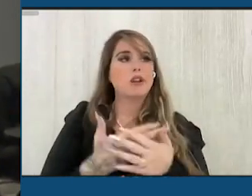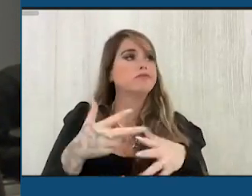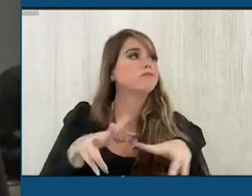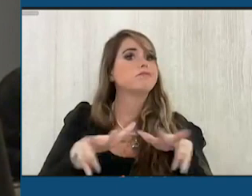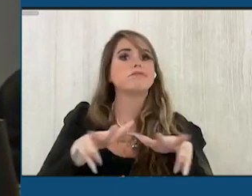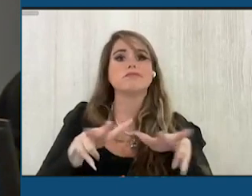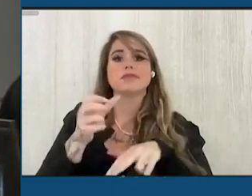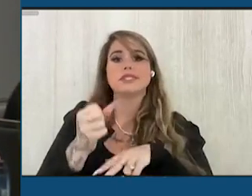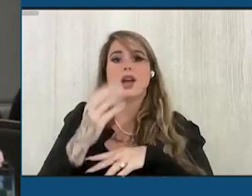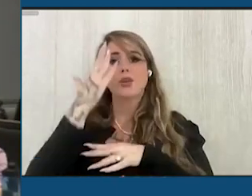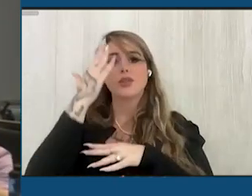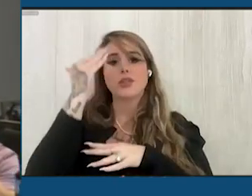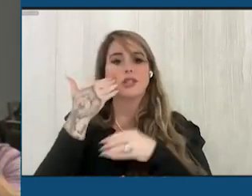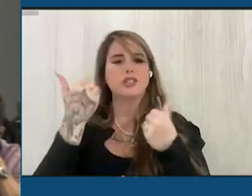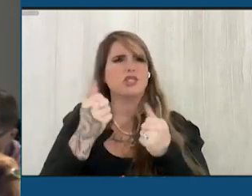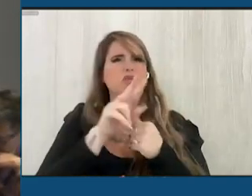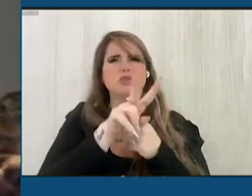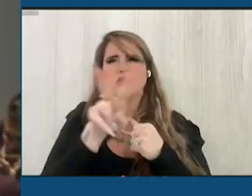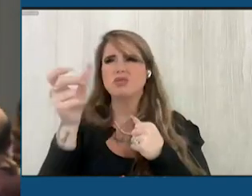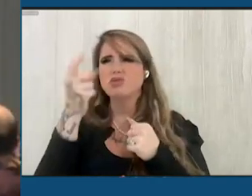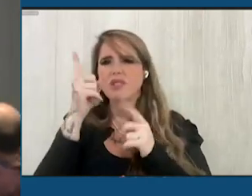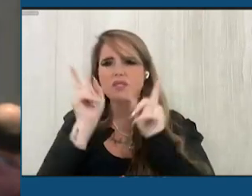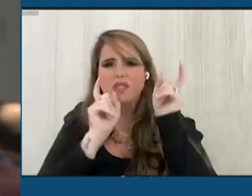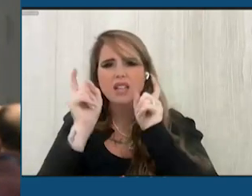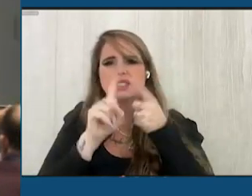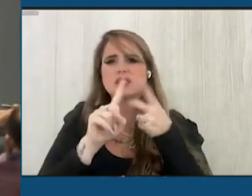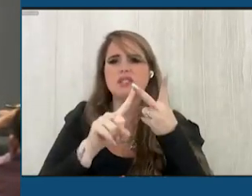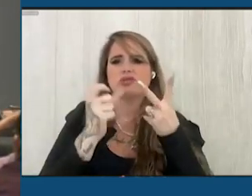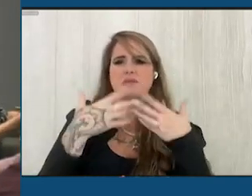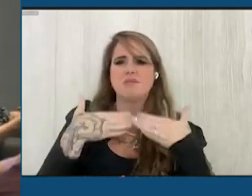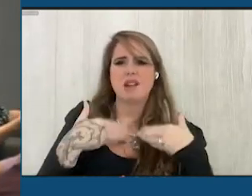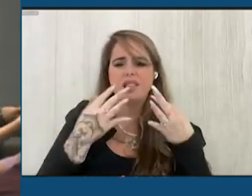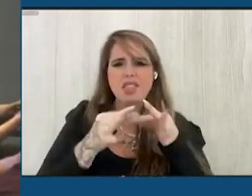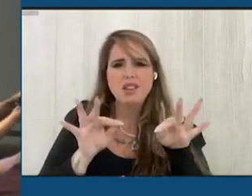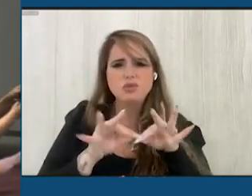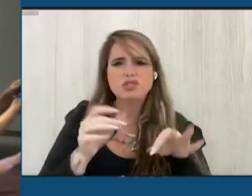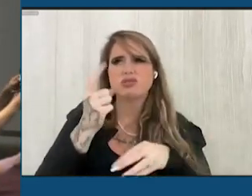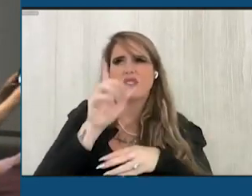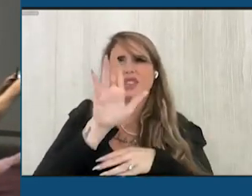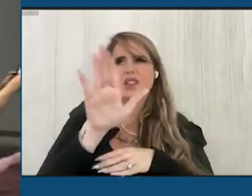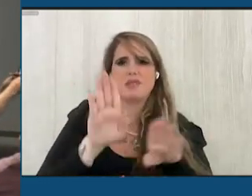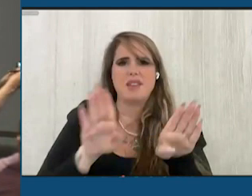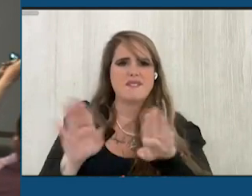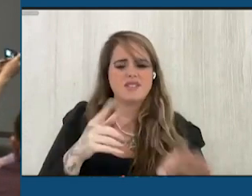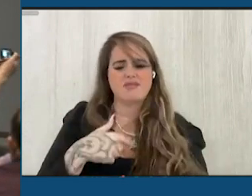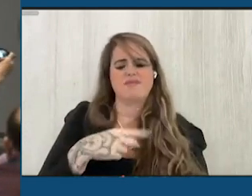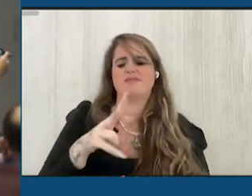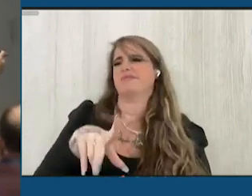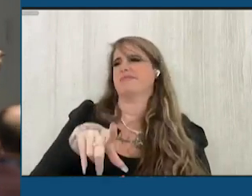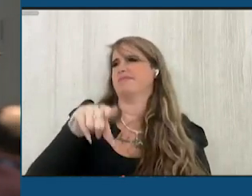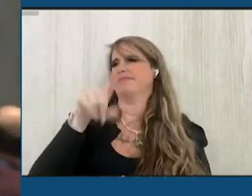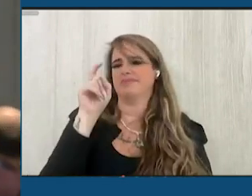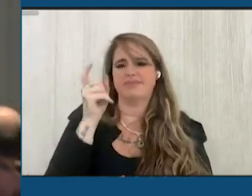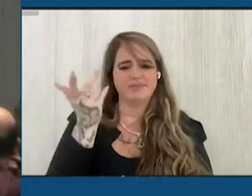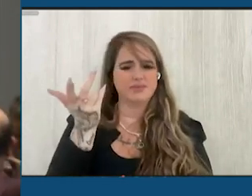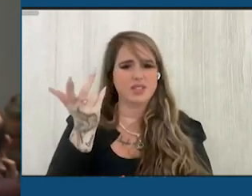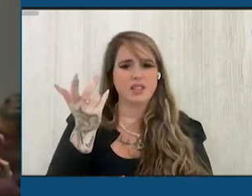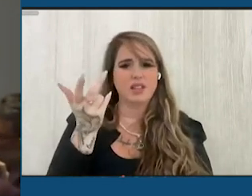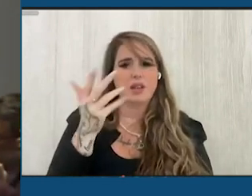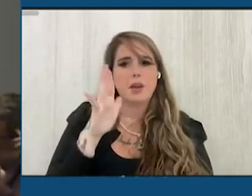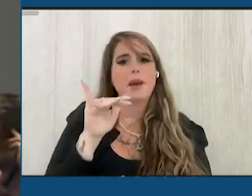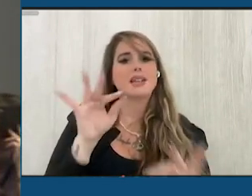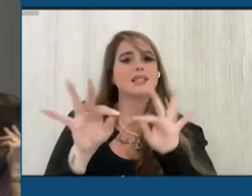read people's facial expressions, their body language, understand their behavior, no familiarity with it. By definition, we are going to be